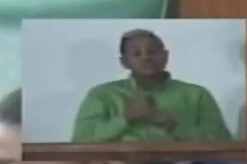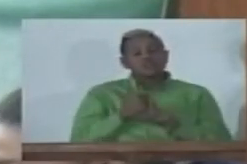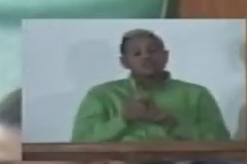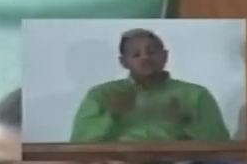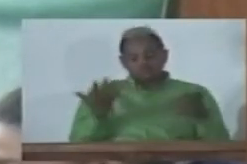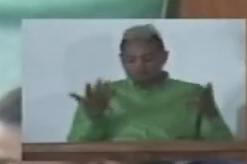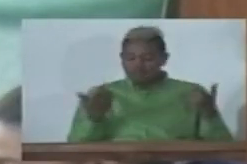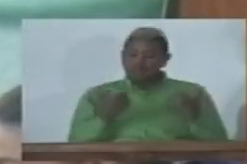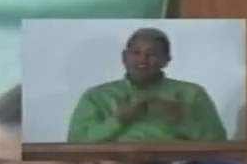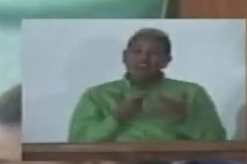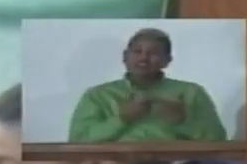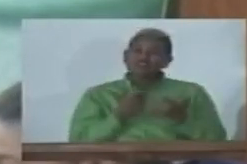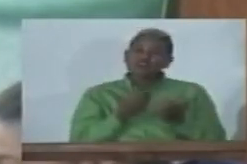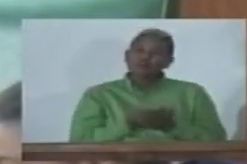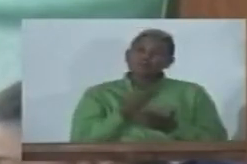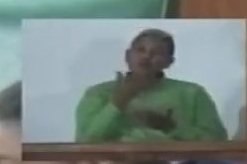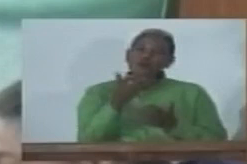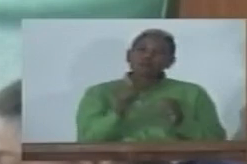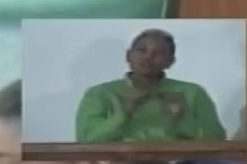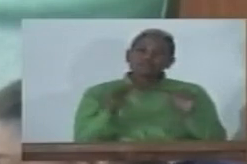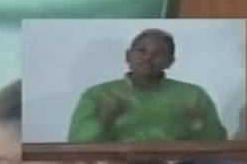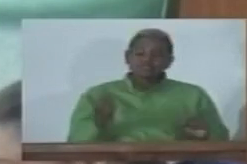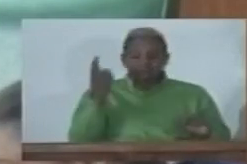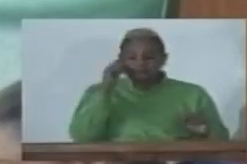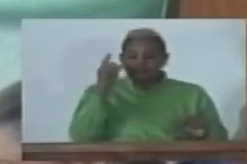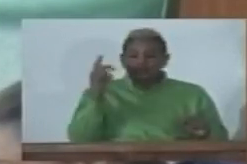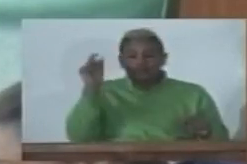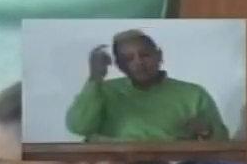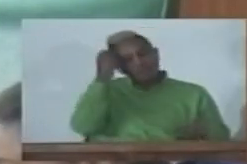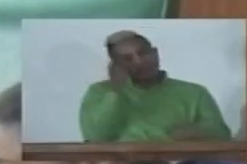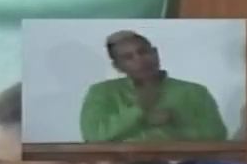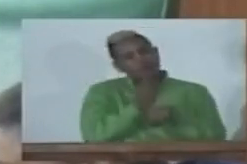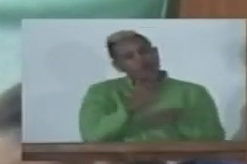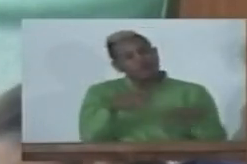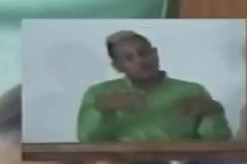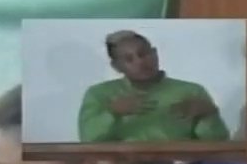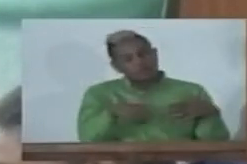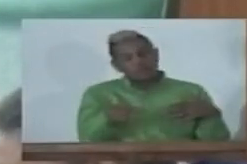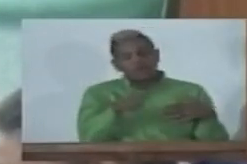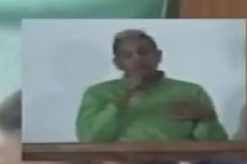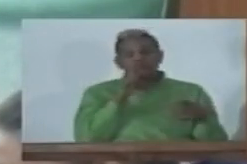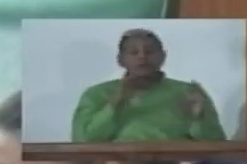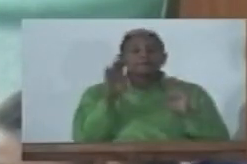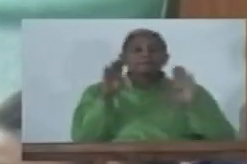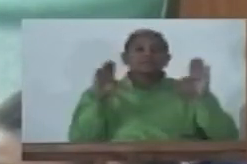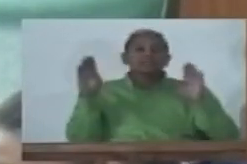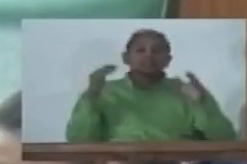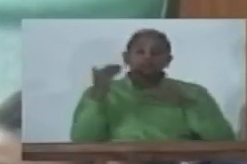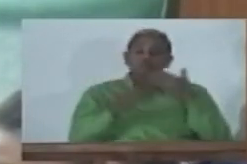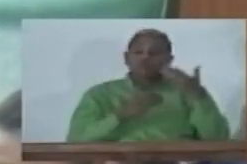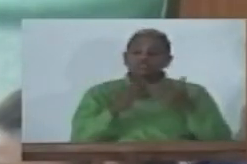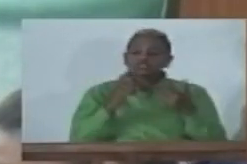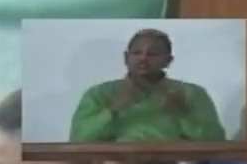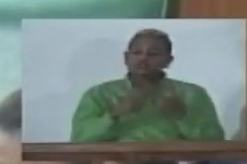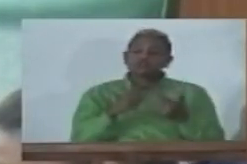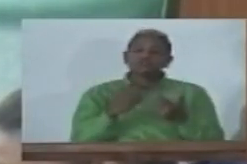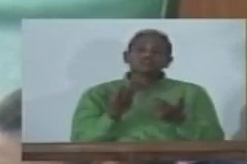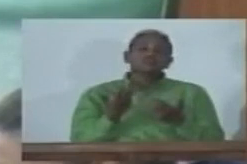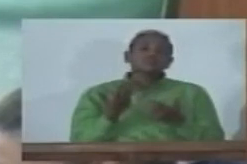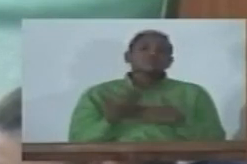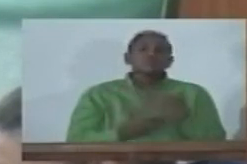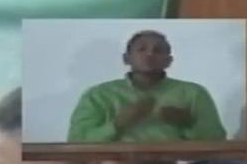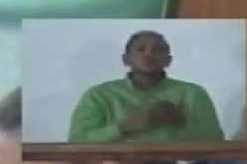electronic procurement system for the public sector. C. The bidding process and procedures. D.